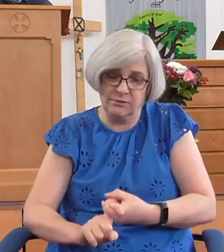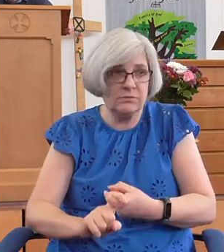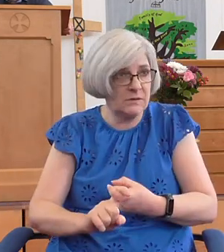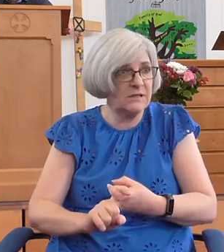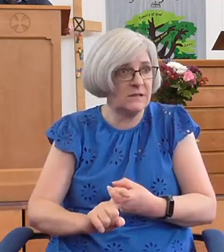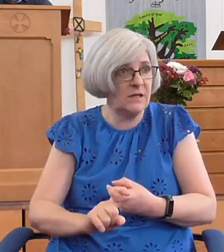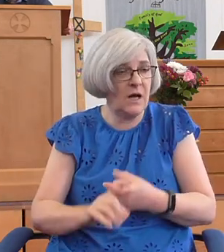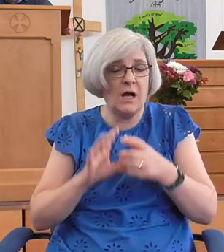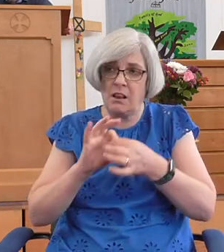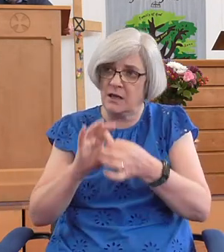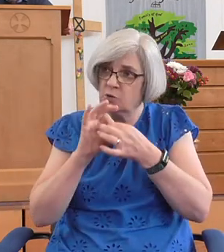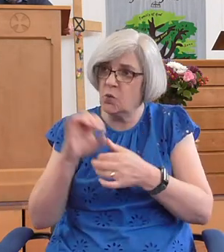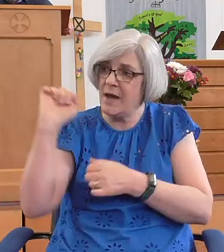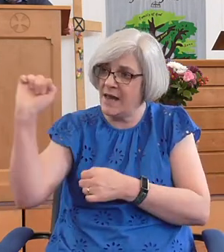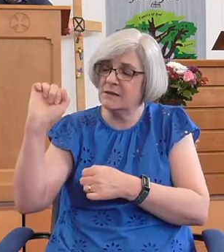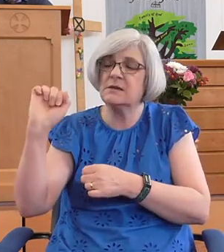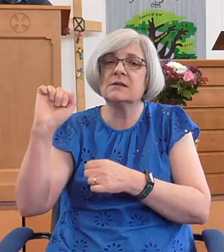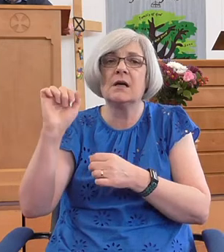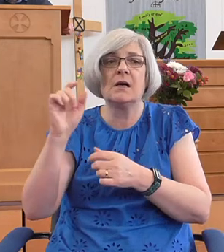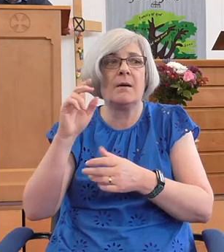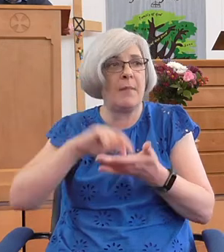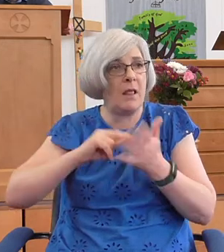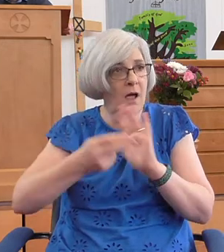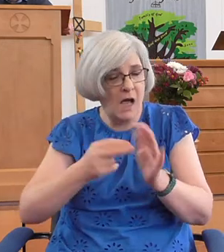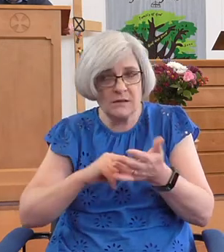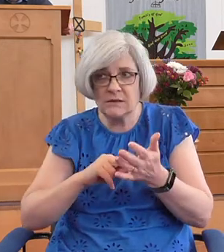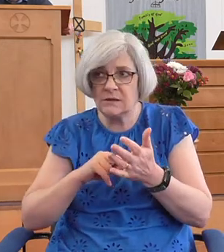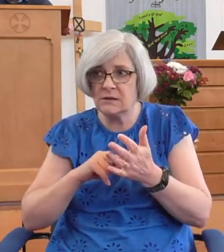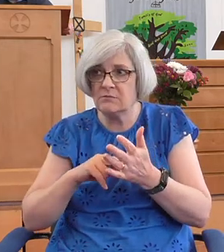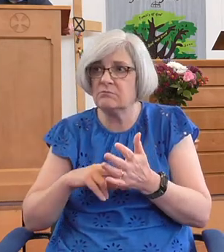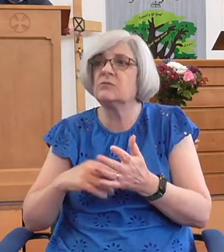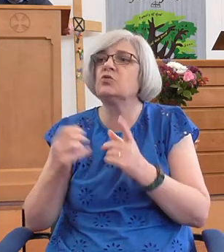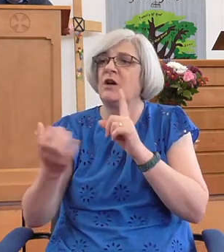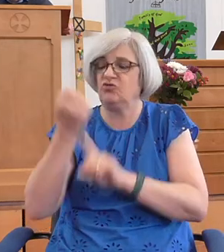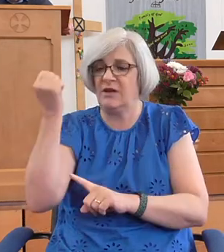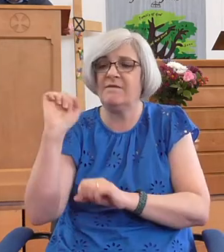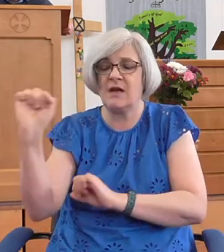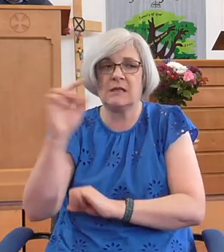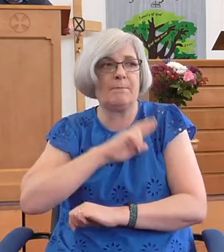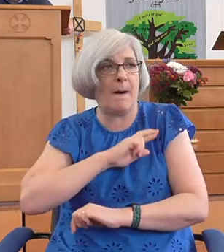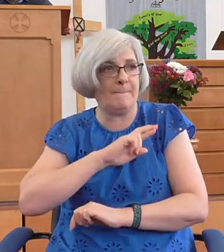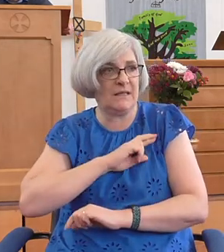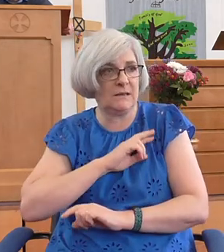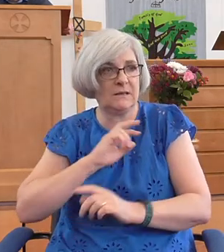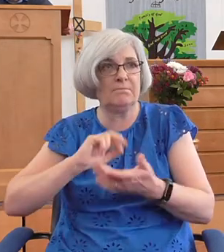in accordance with his will and in order to achieve his purpose.